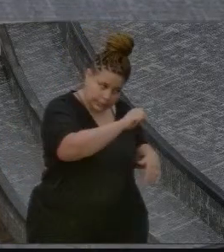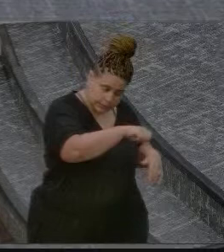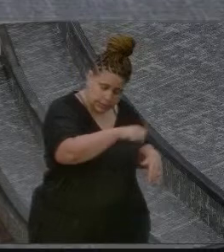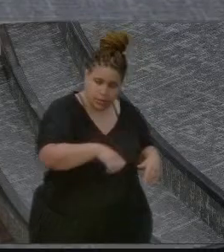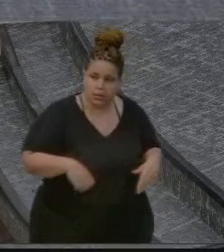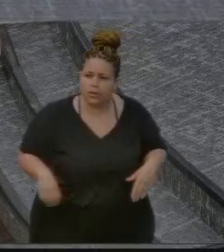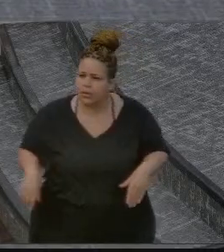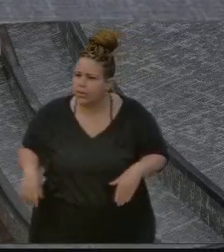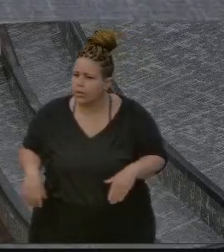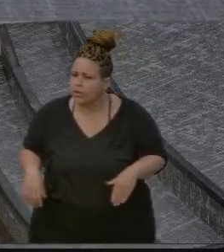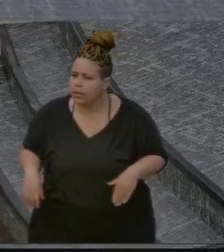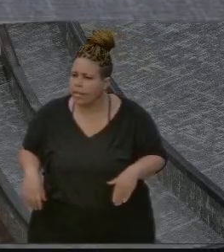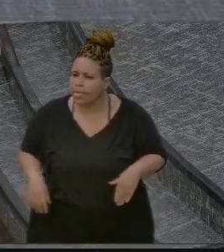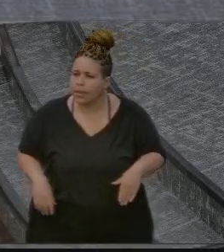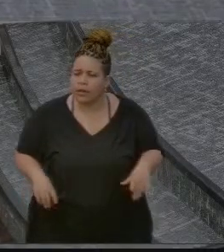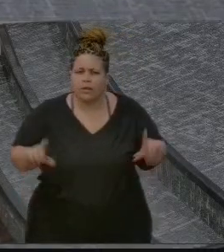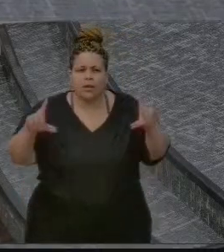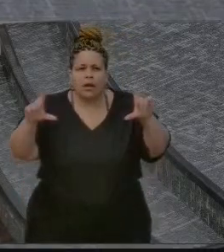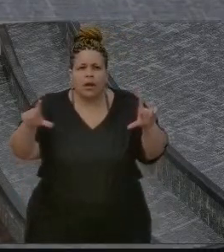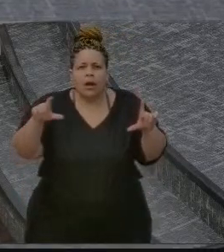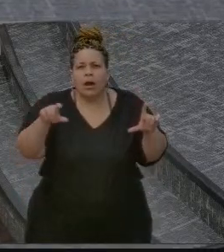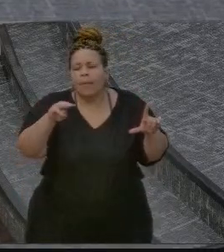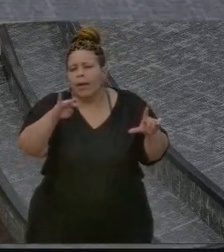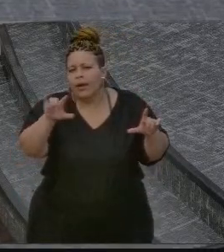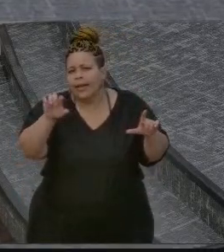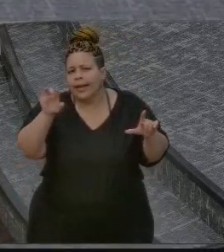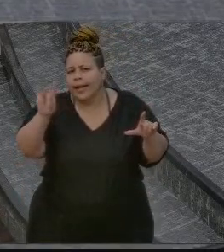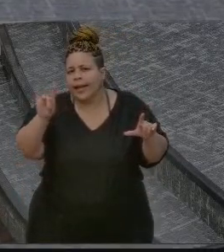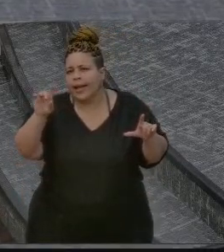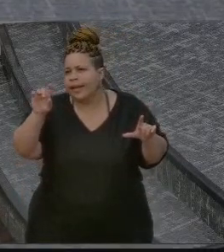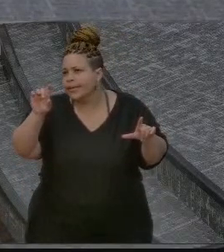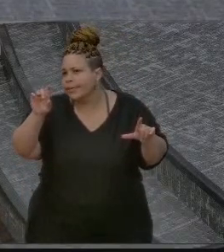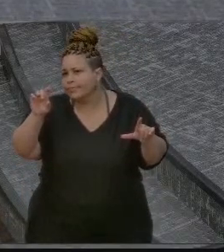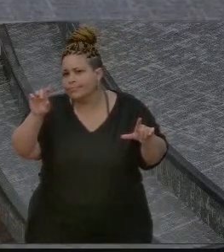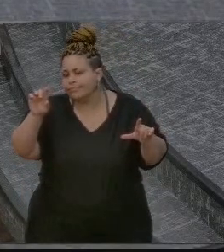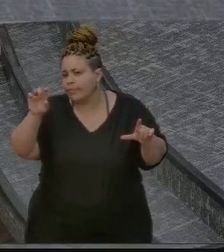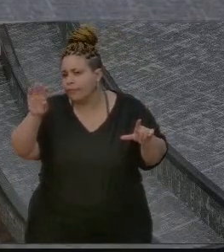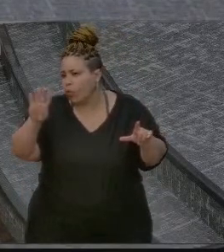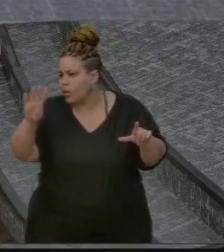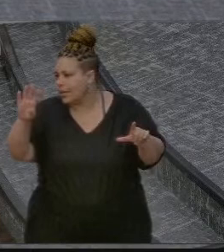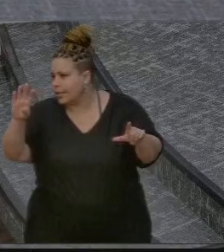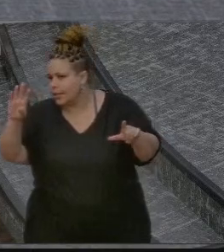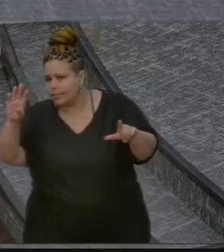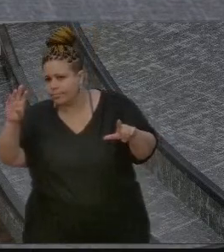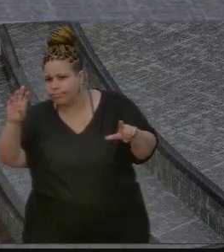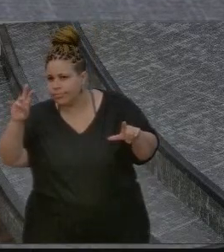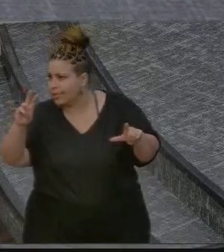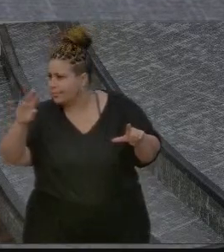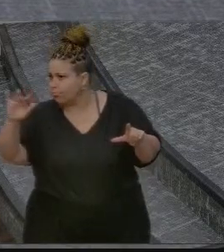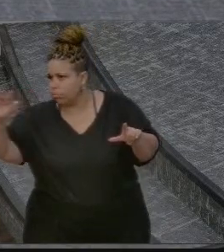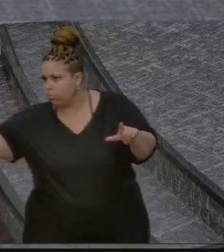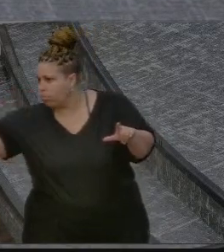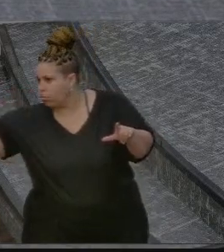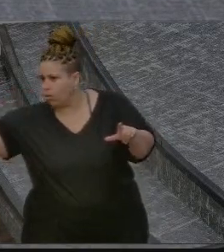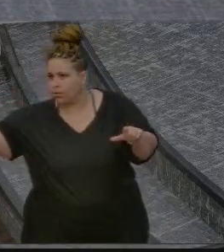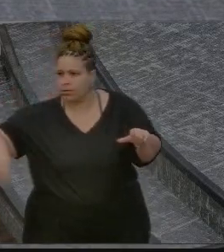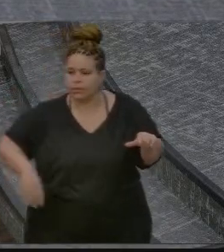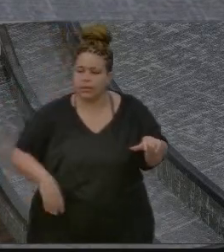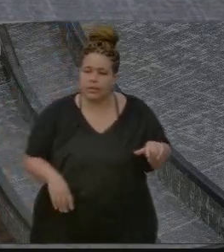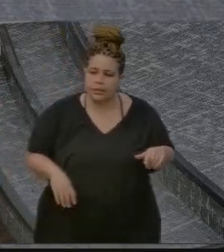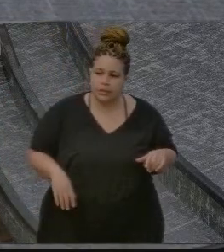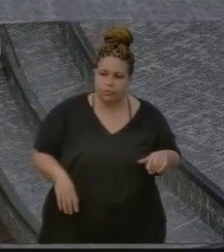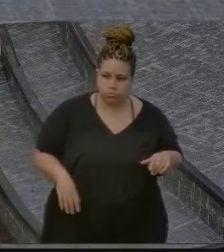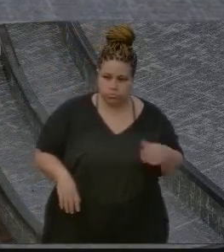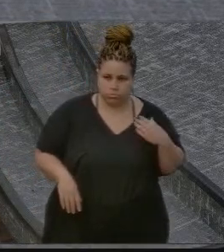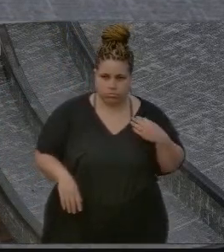think it'd be $1,846,000 and change to get put back into our Cedar account. Okay. That